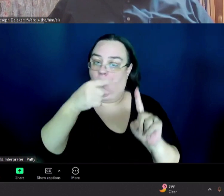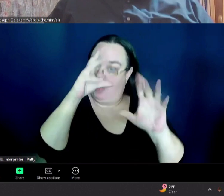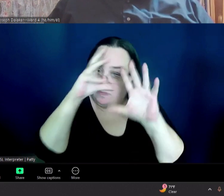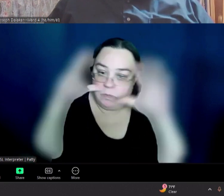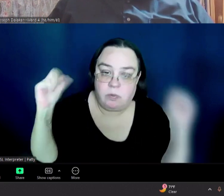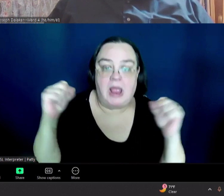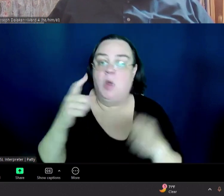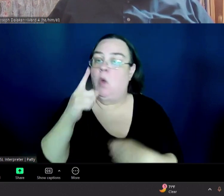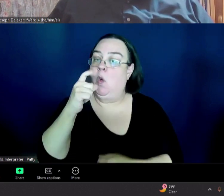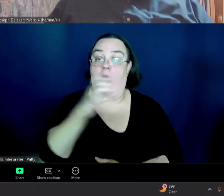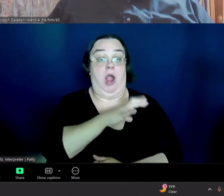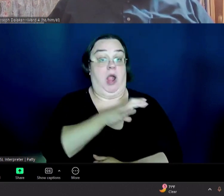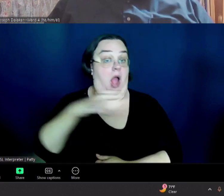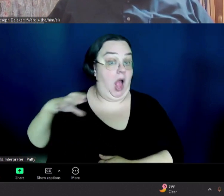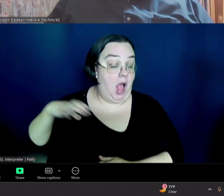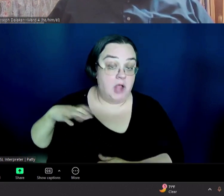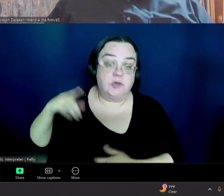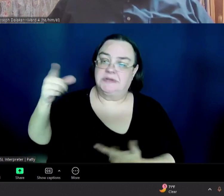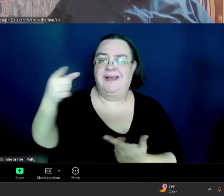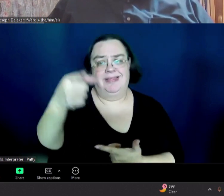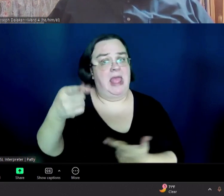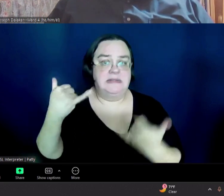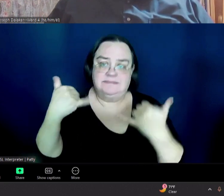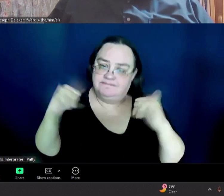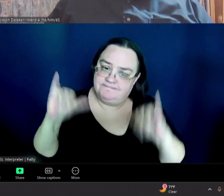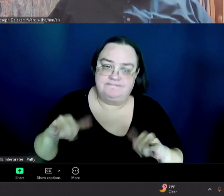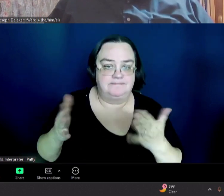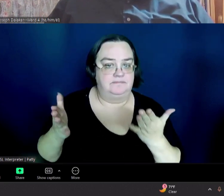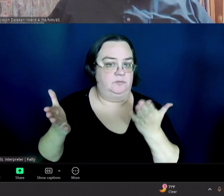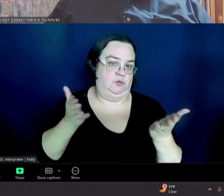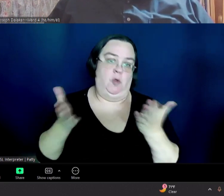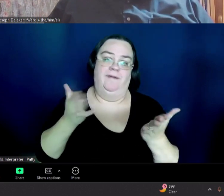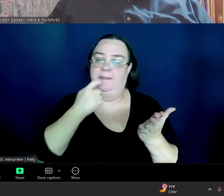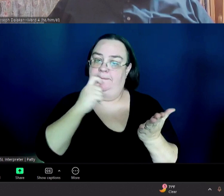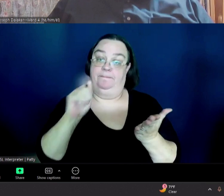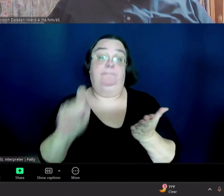Congress. They have served, period.